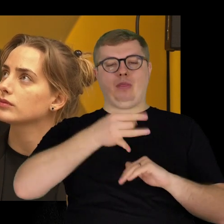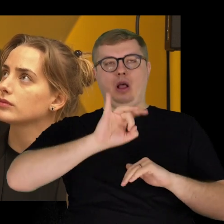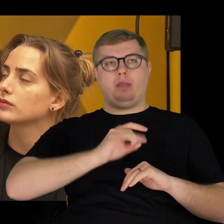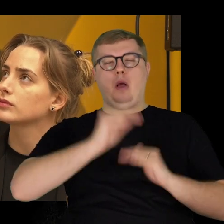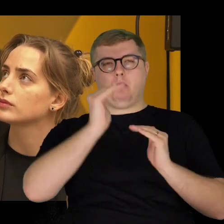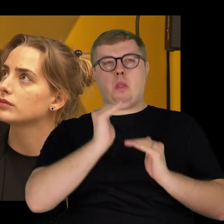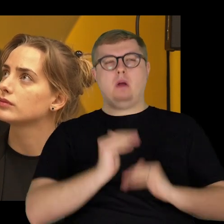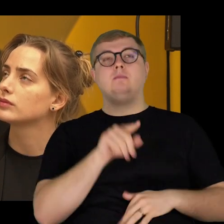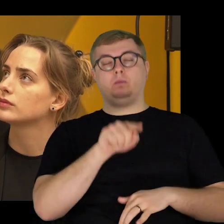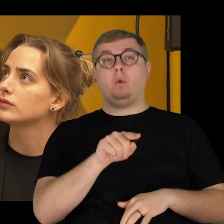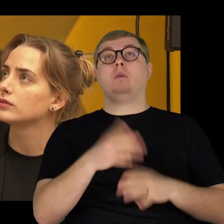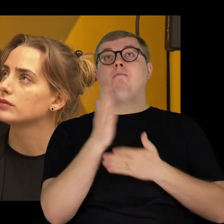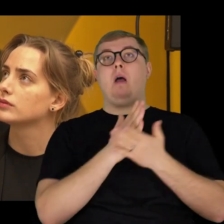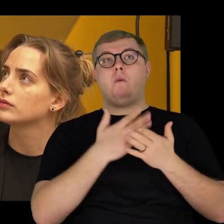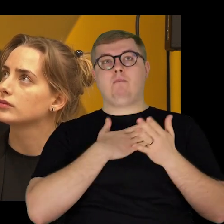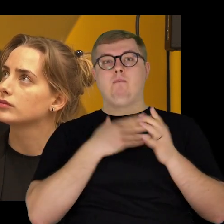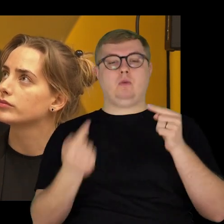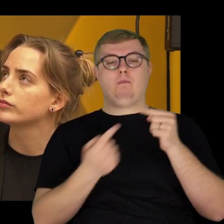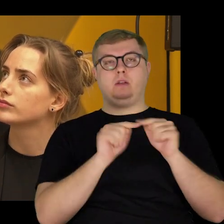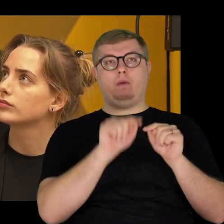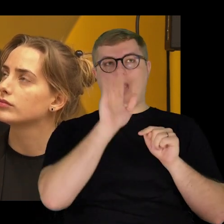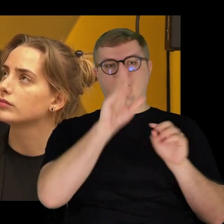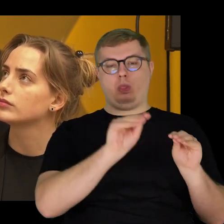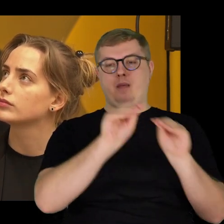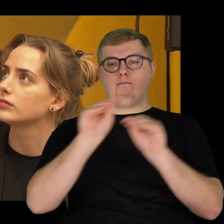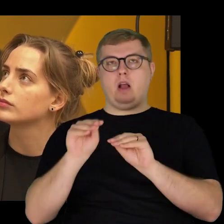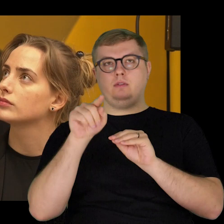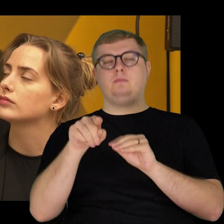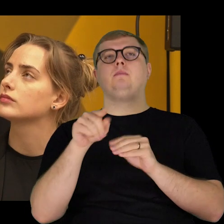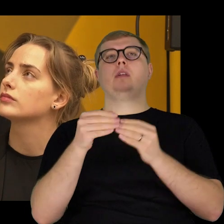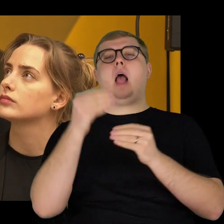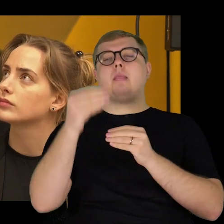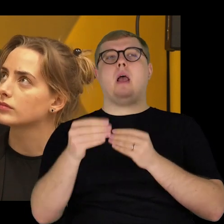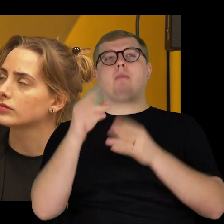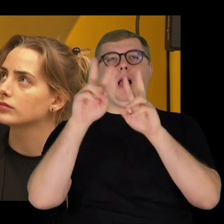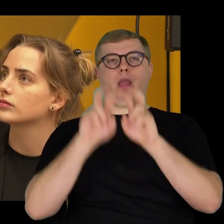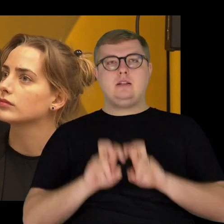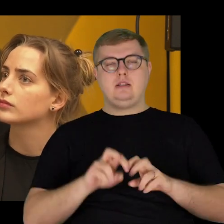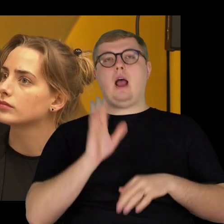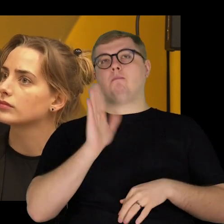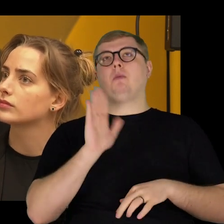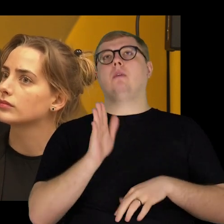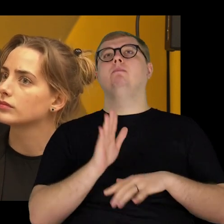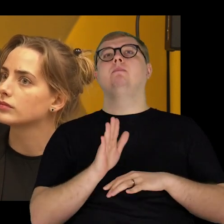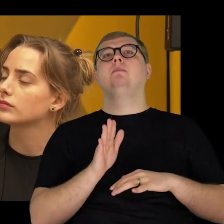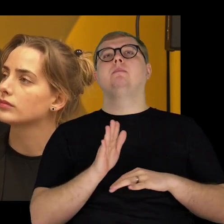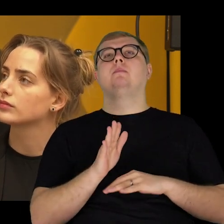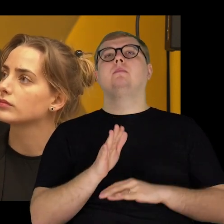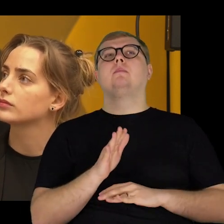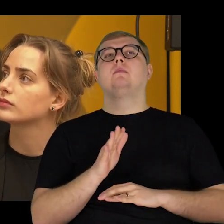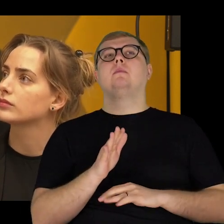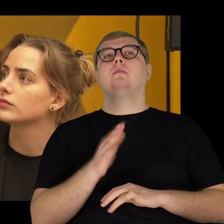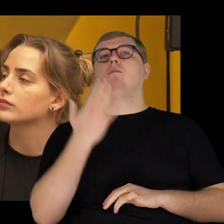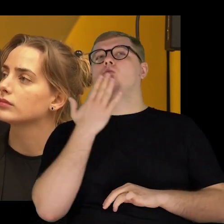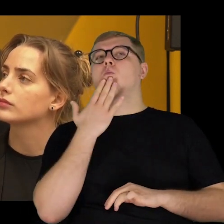And you can use the mapping for the further stages of the analysis, and then also like